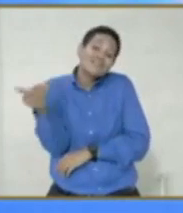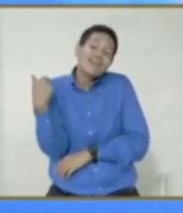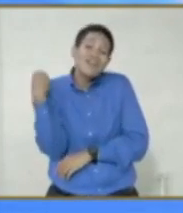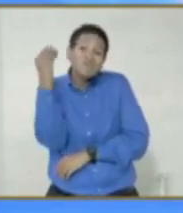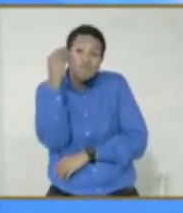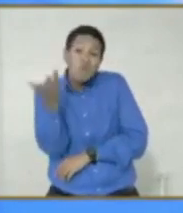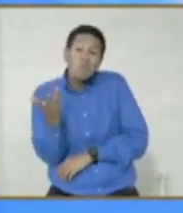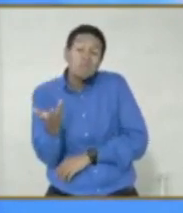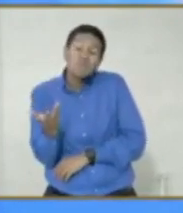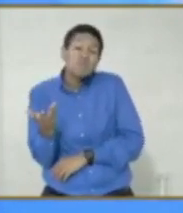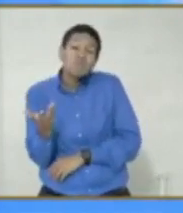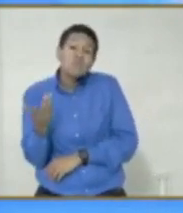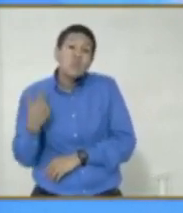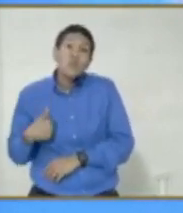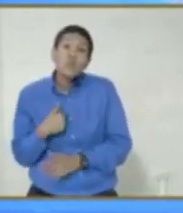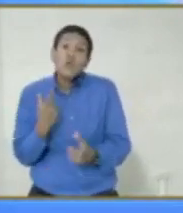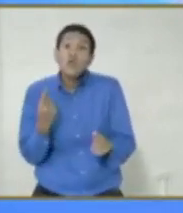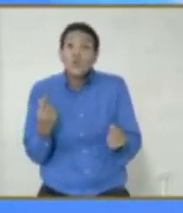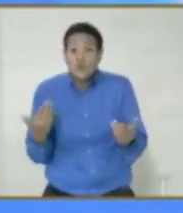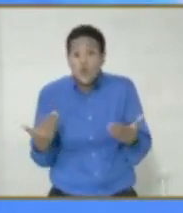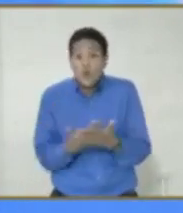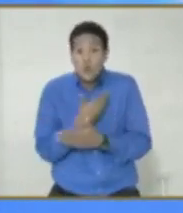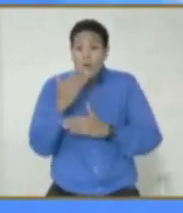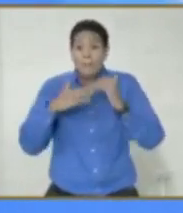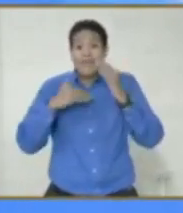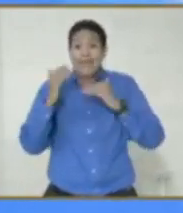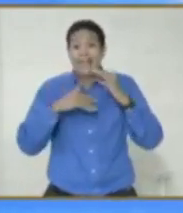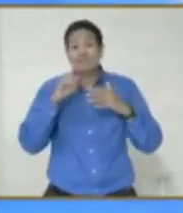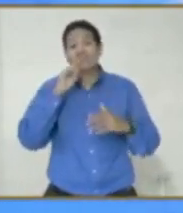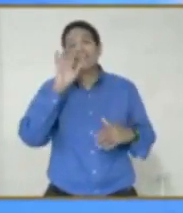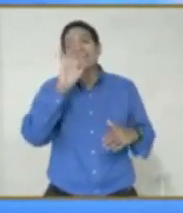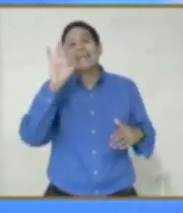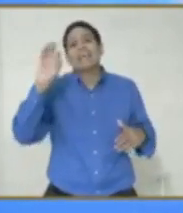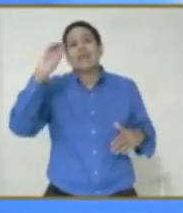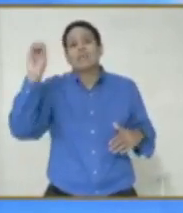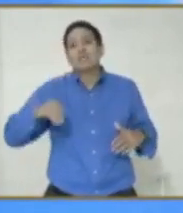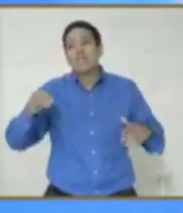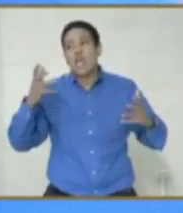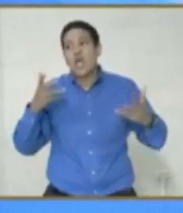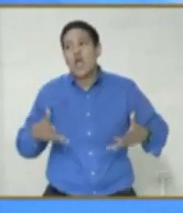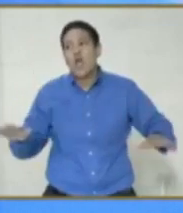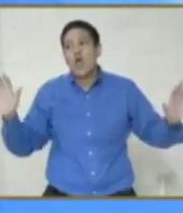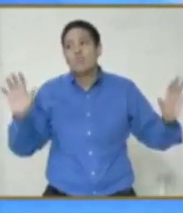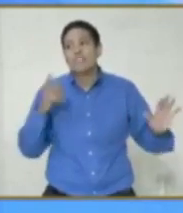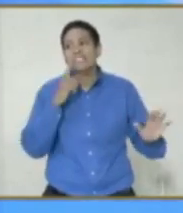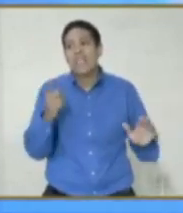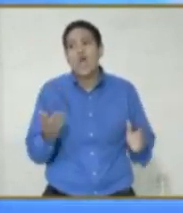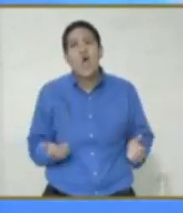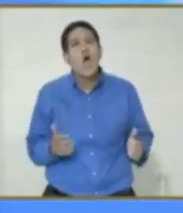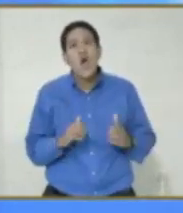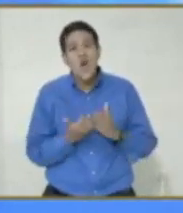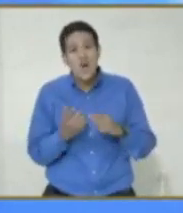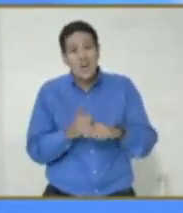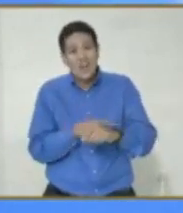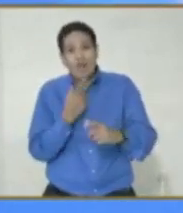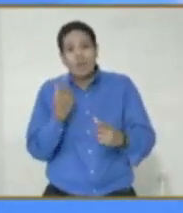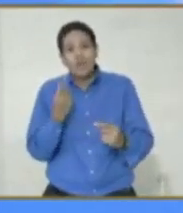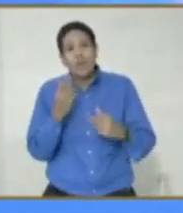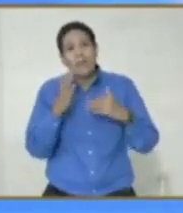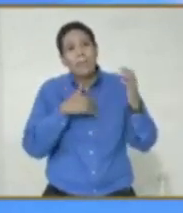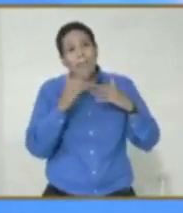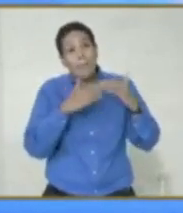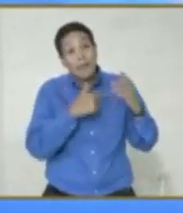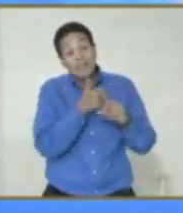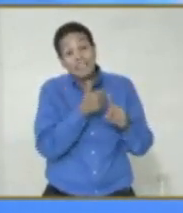and we're doing a new building which is 99% complete, and somebody says, how you take so much time to make sure that building is being